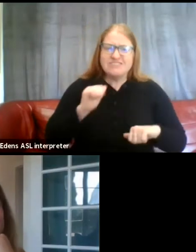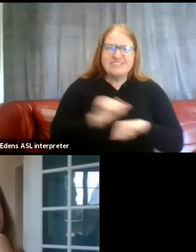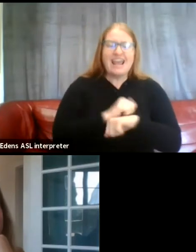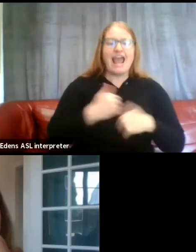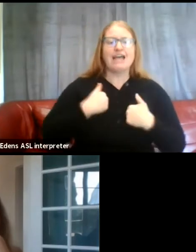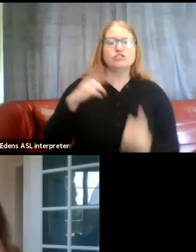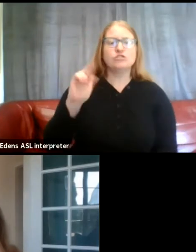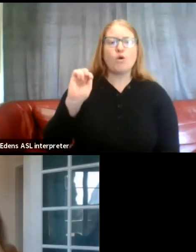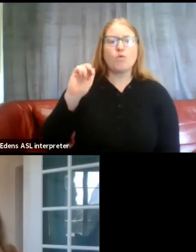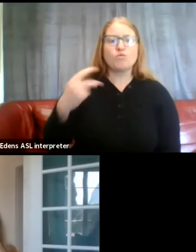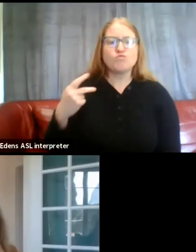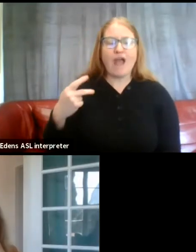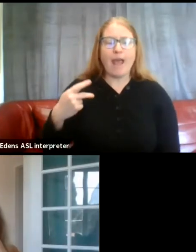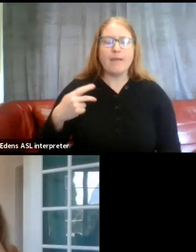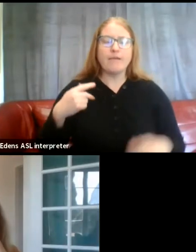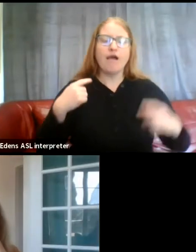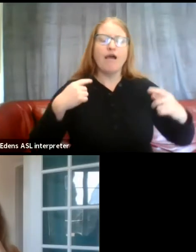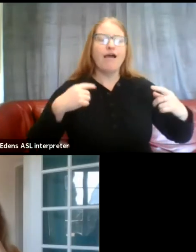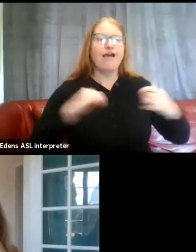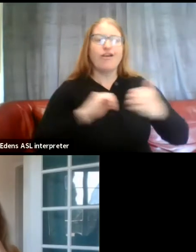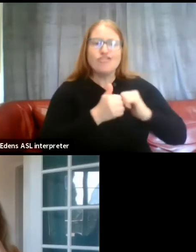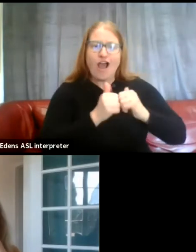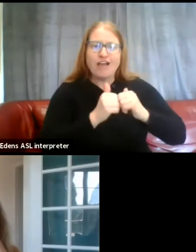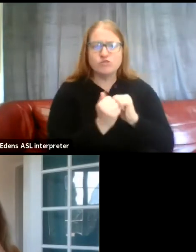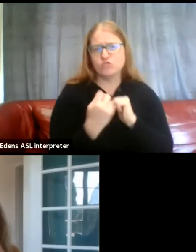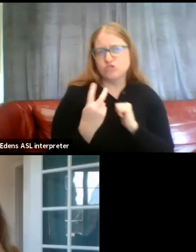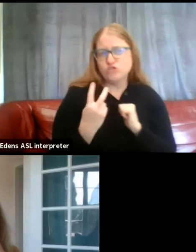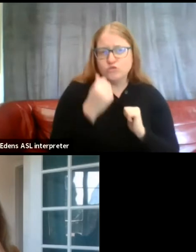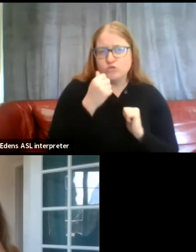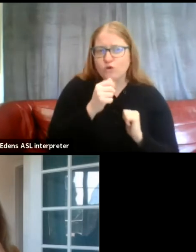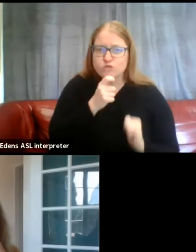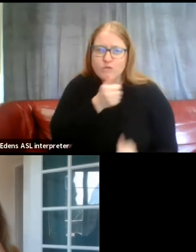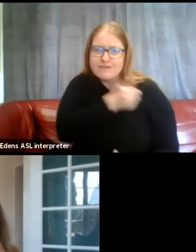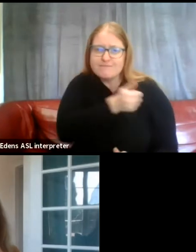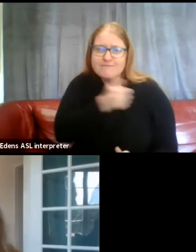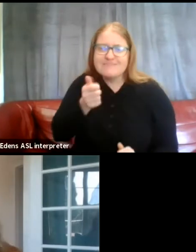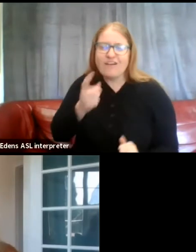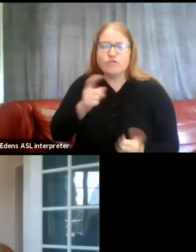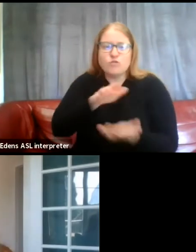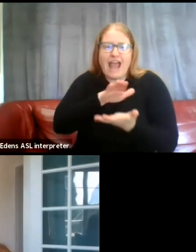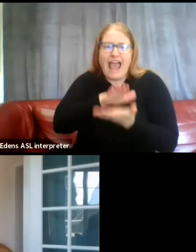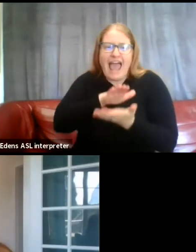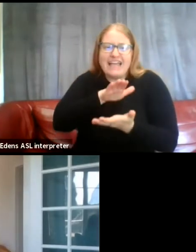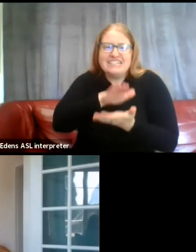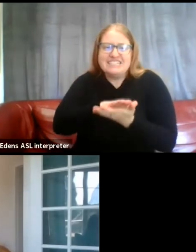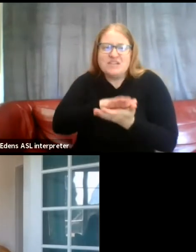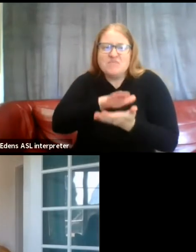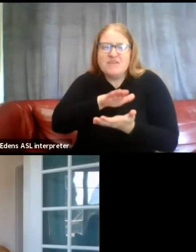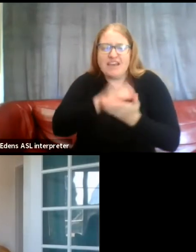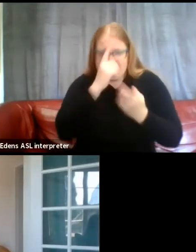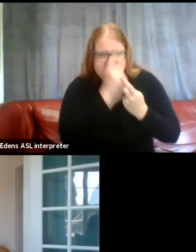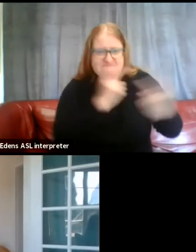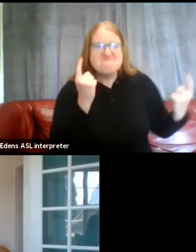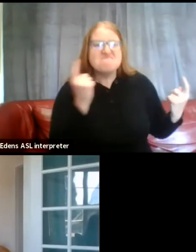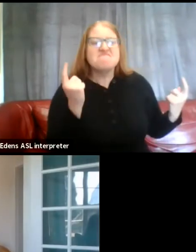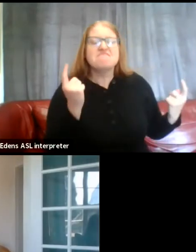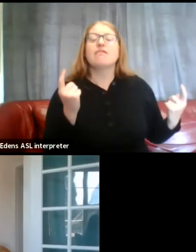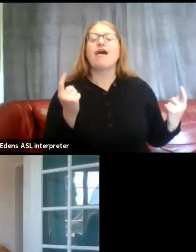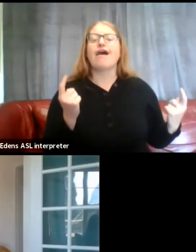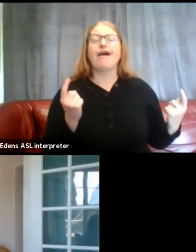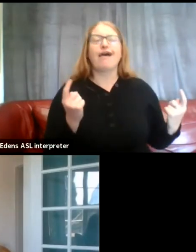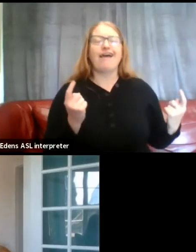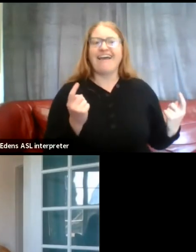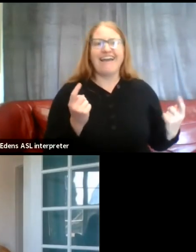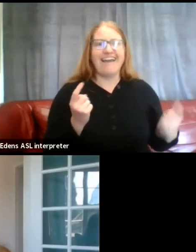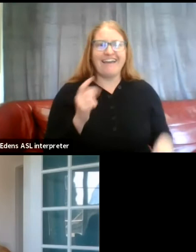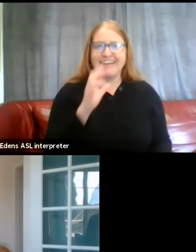two girls from Scarsdale who were academic foes, it's just, I really felt watching it like part of it's